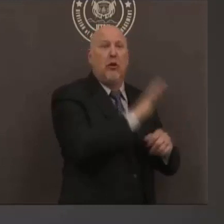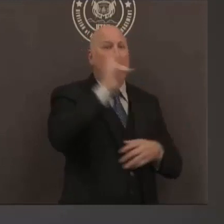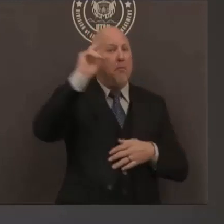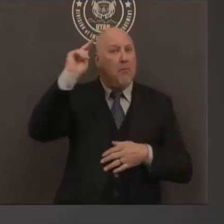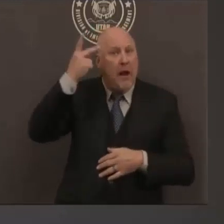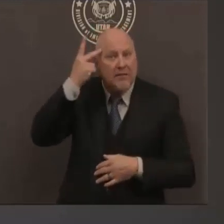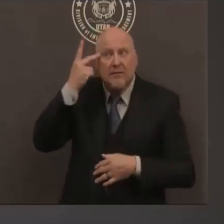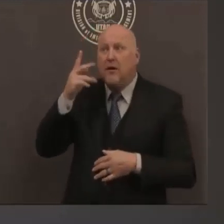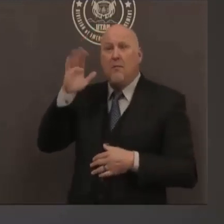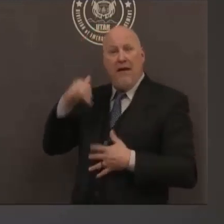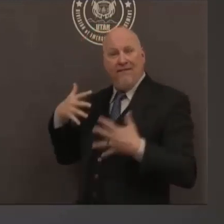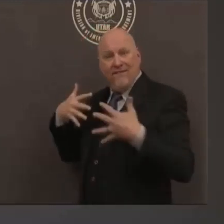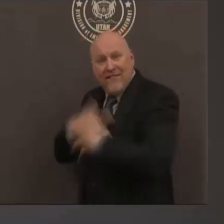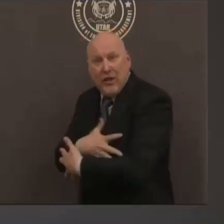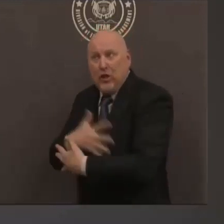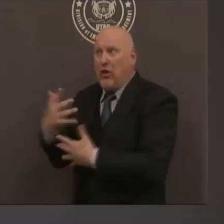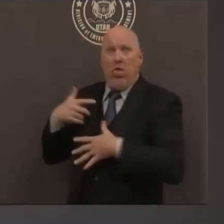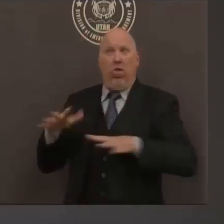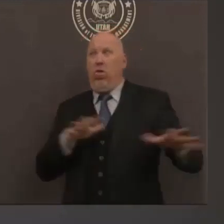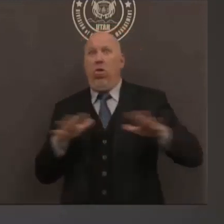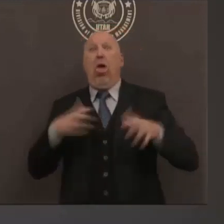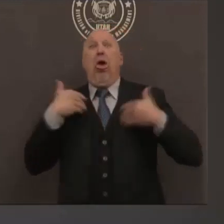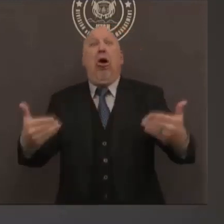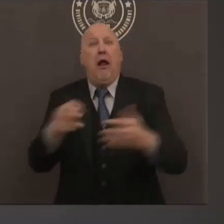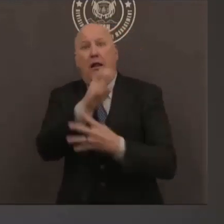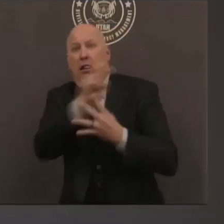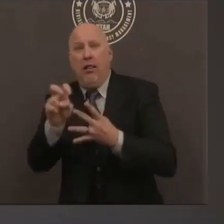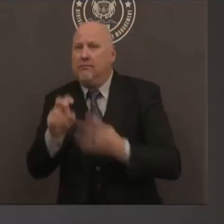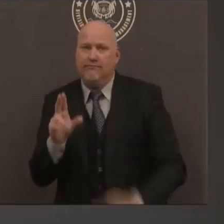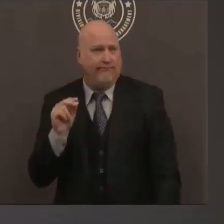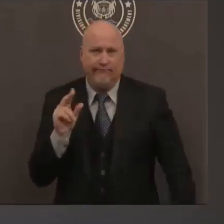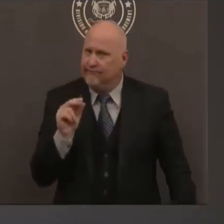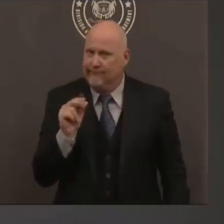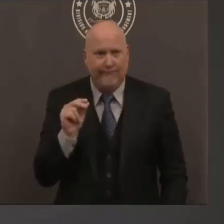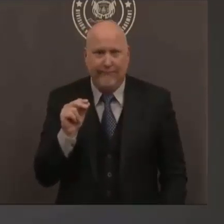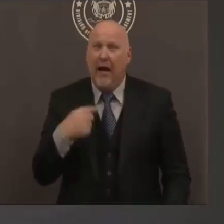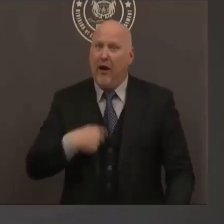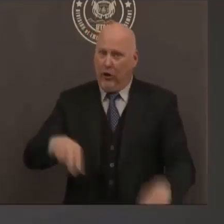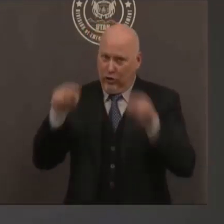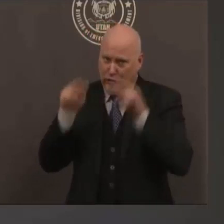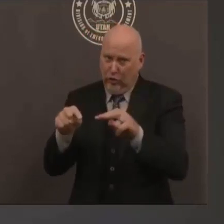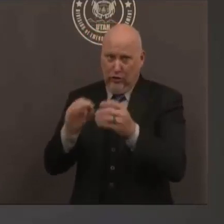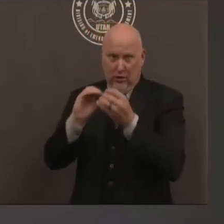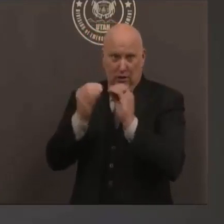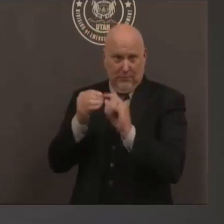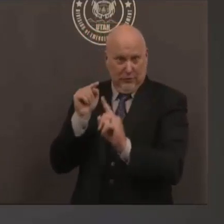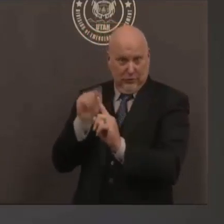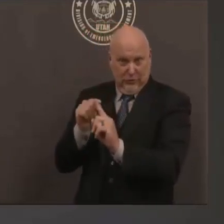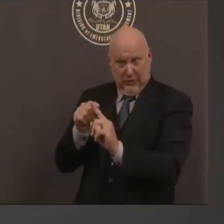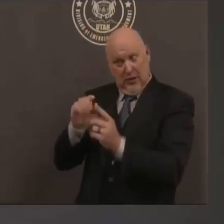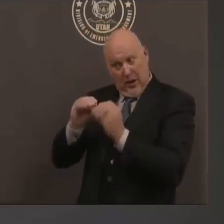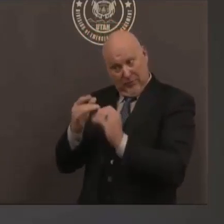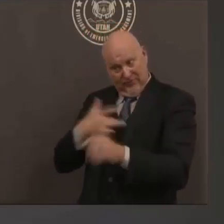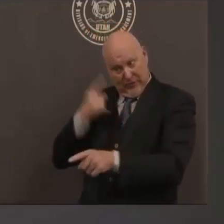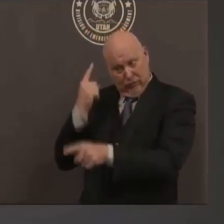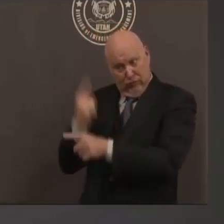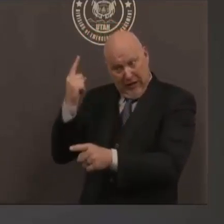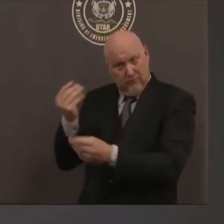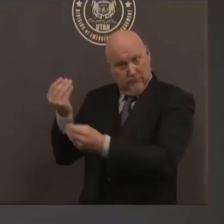fear-mongering that's out there. It's based on good data that tells us what the science and what the medicine would dictate to us to